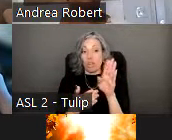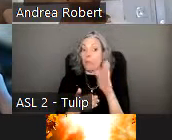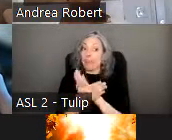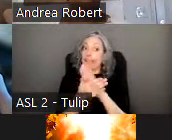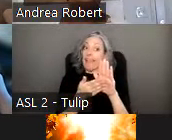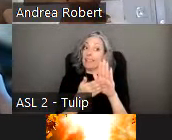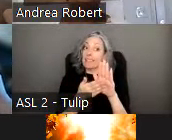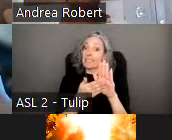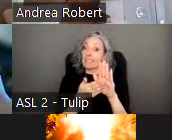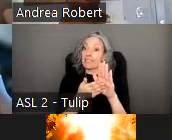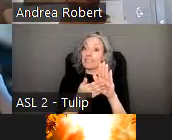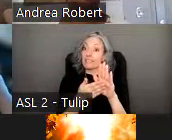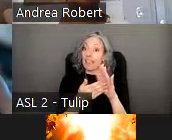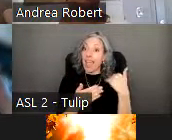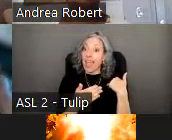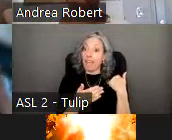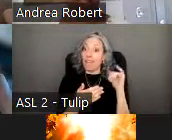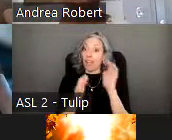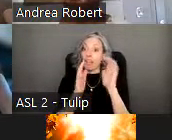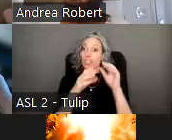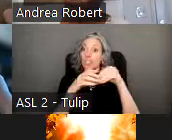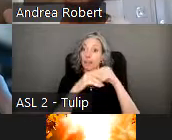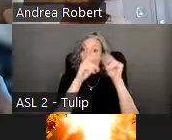to have that conversation in person.